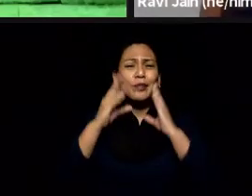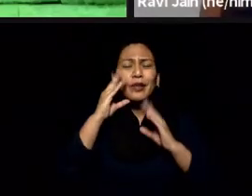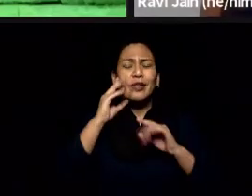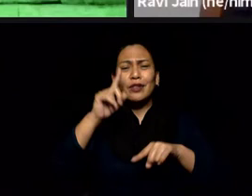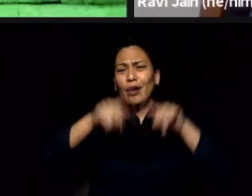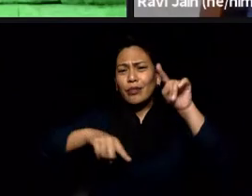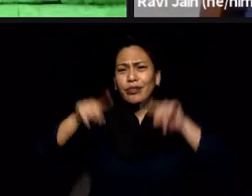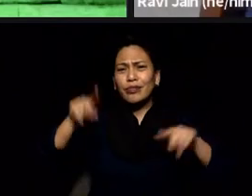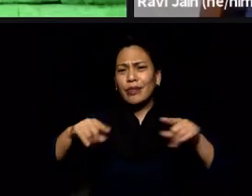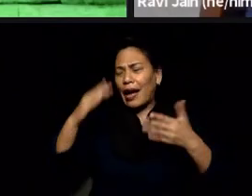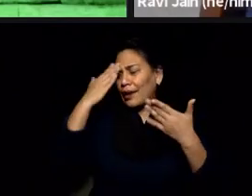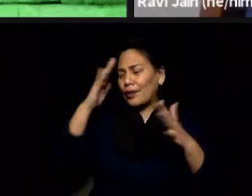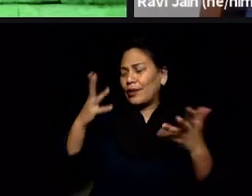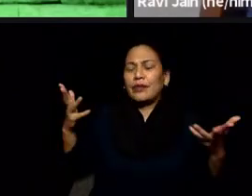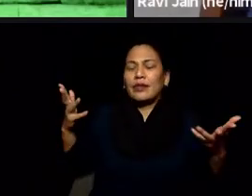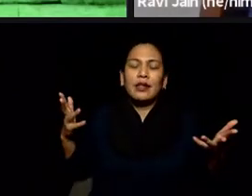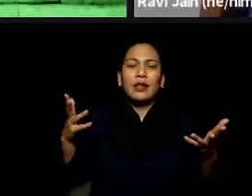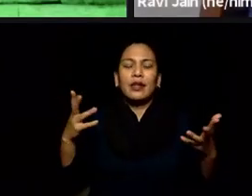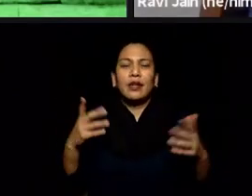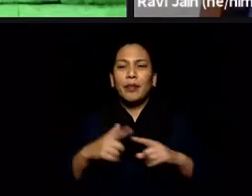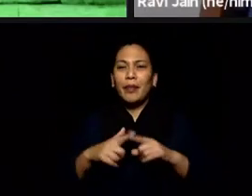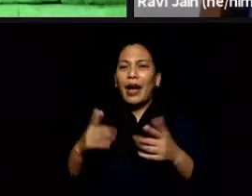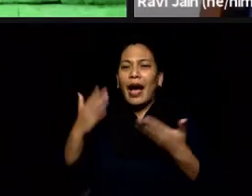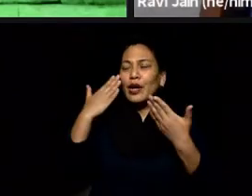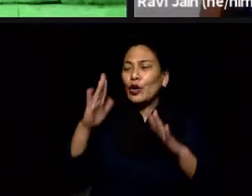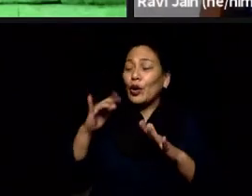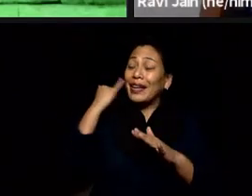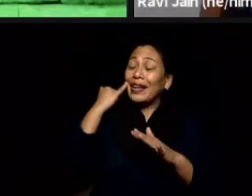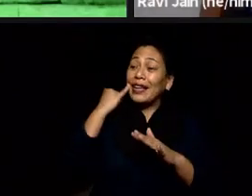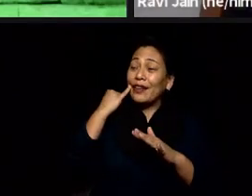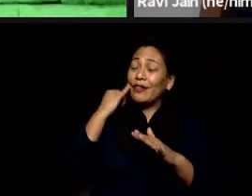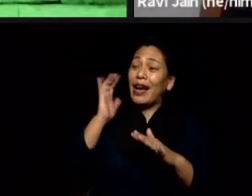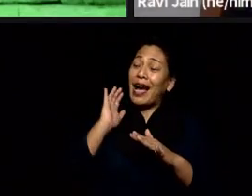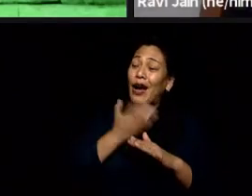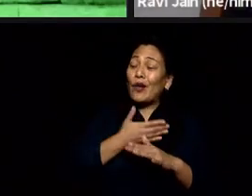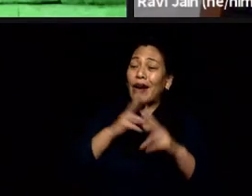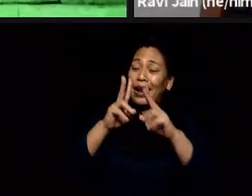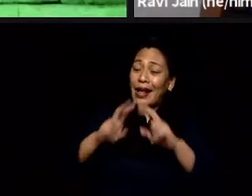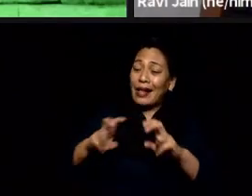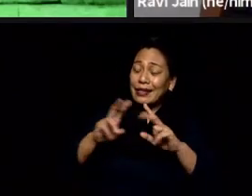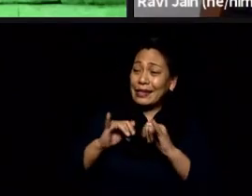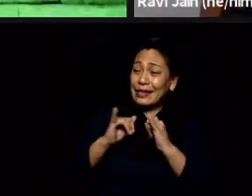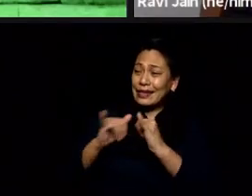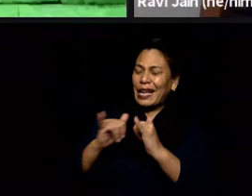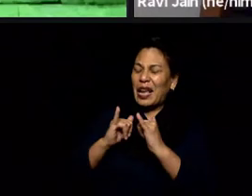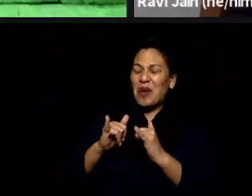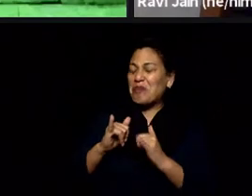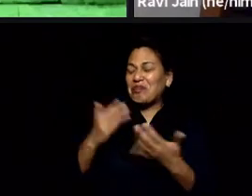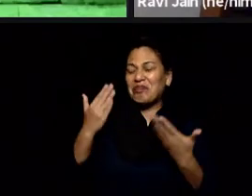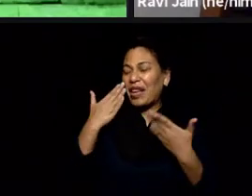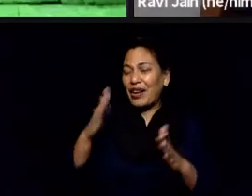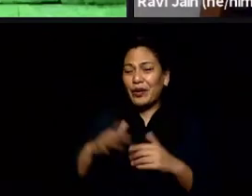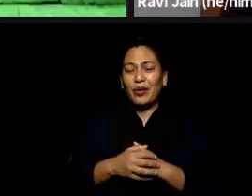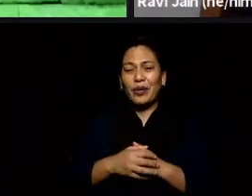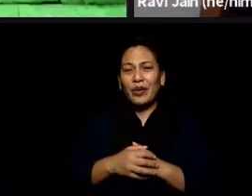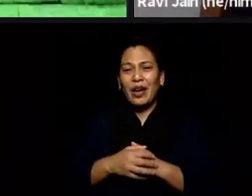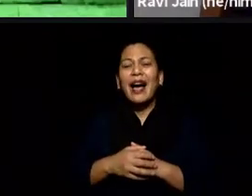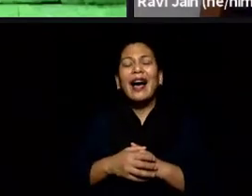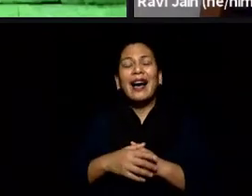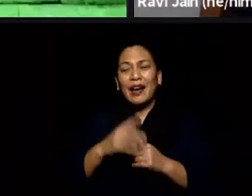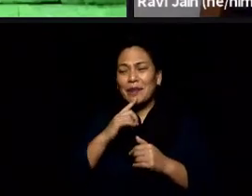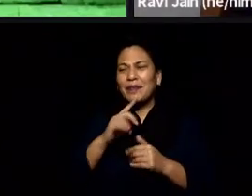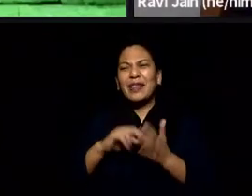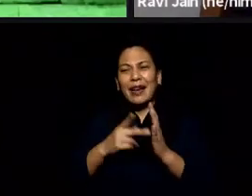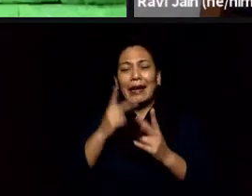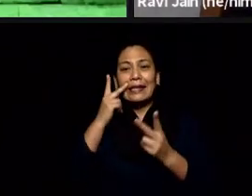fuck. All I can say is I don't know if we have a shared analysis of the situation, and I see a lot of refusal to